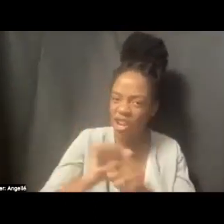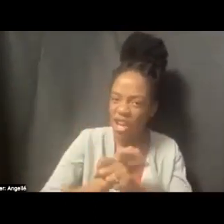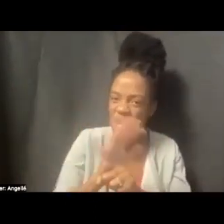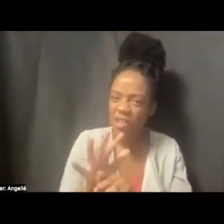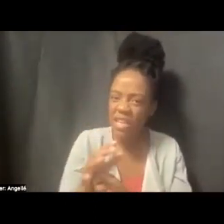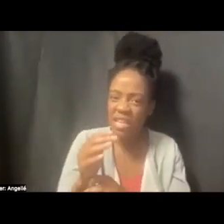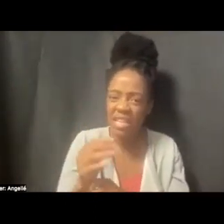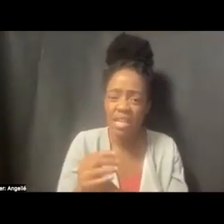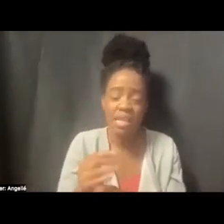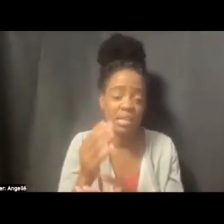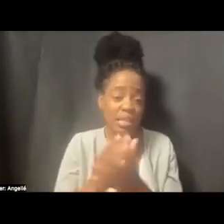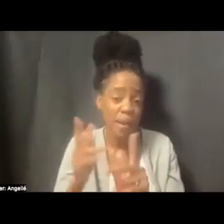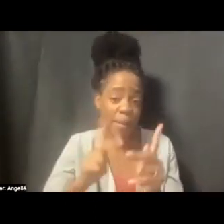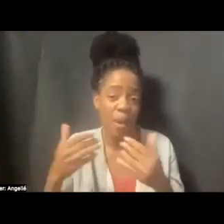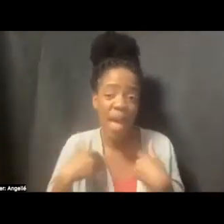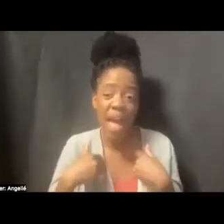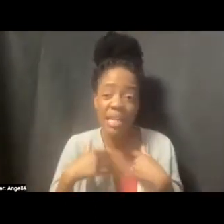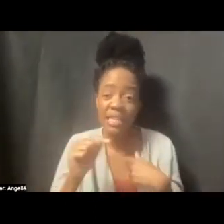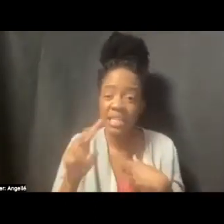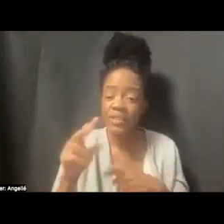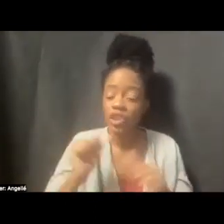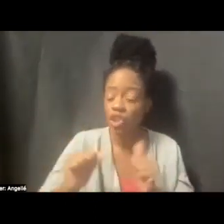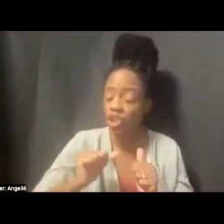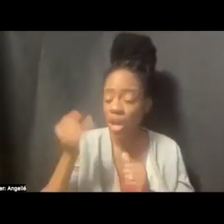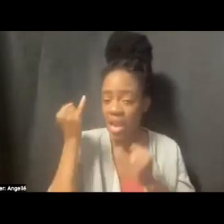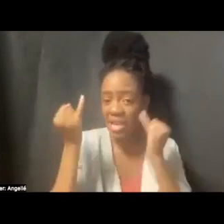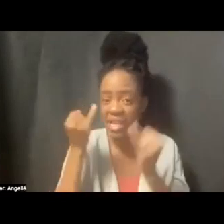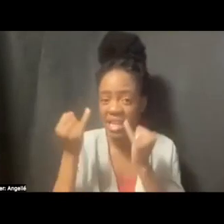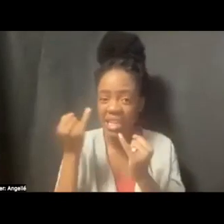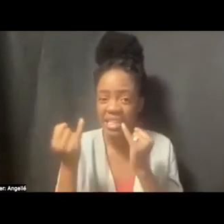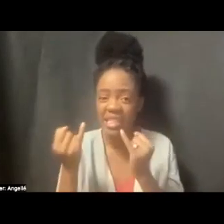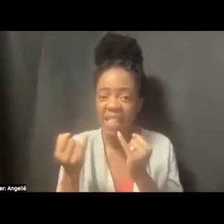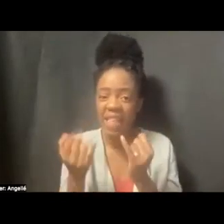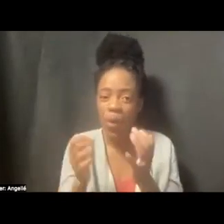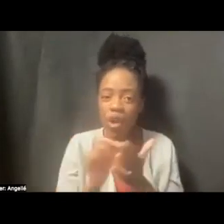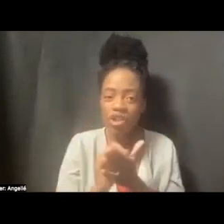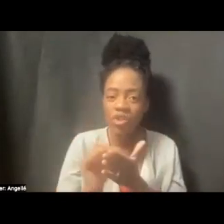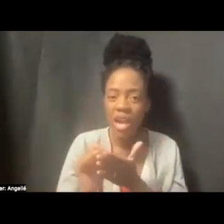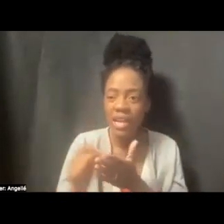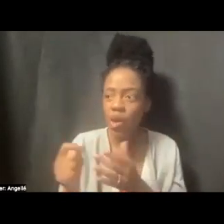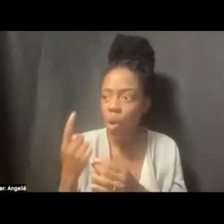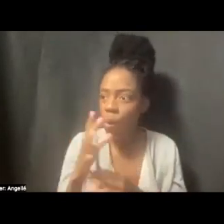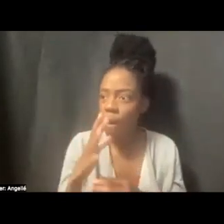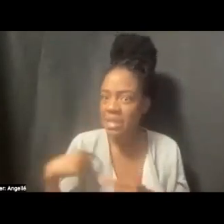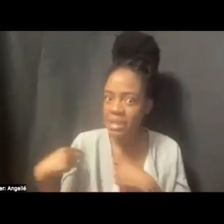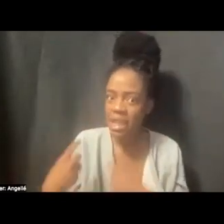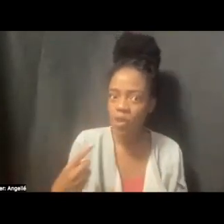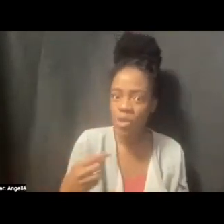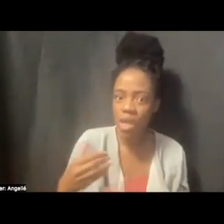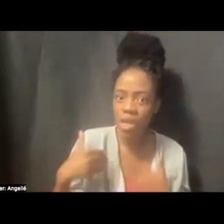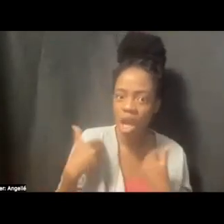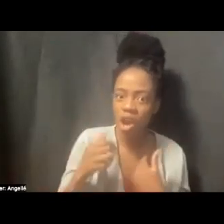these sitcom ideas that they had been talking about writing, one woman like since she was a little girl. Wow. And by the end